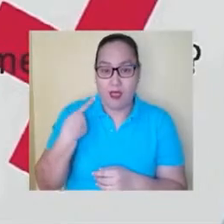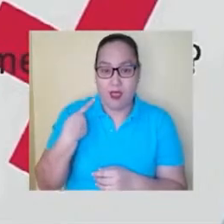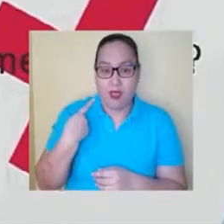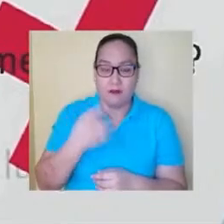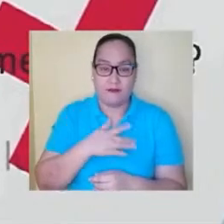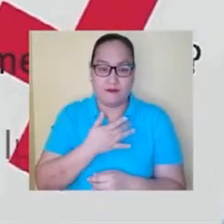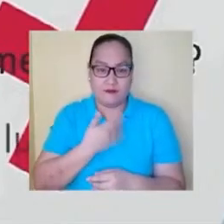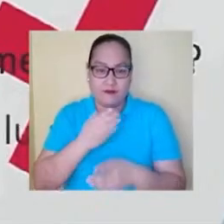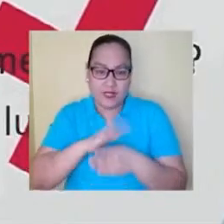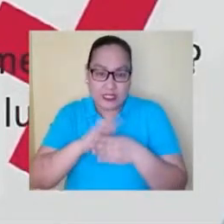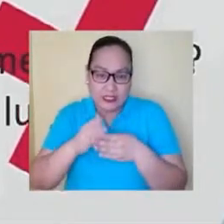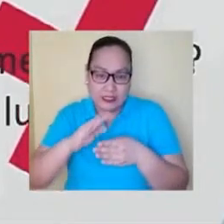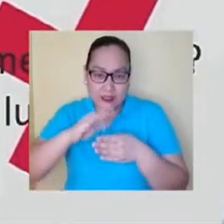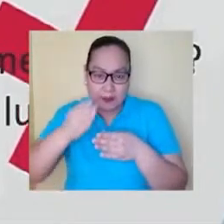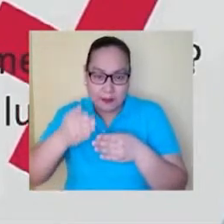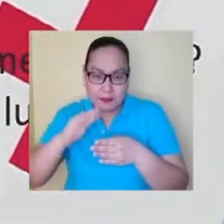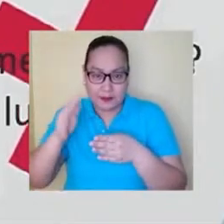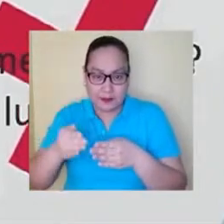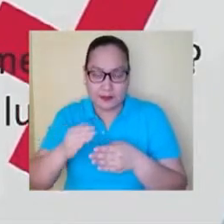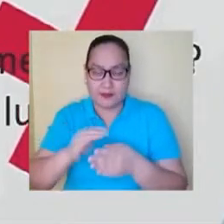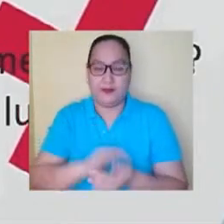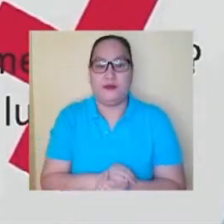Did you feel any lumps?